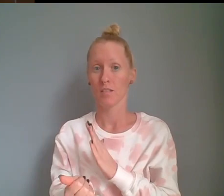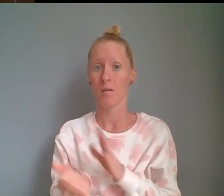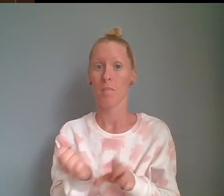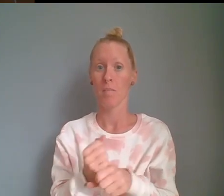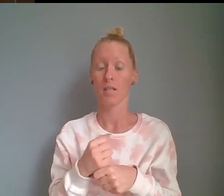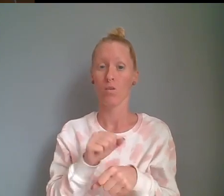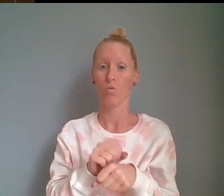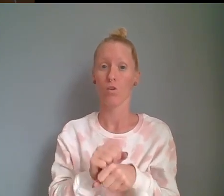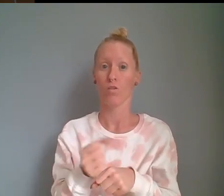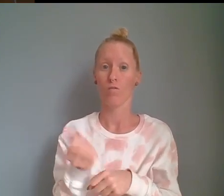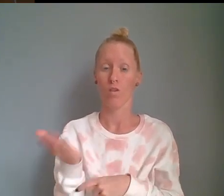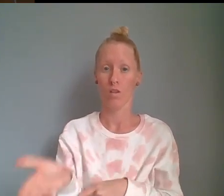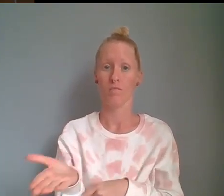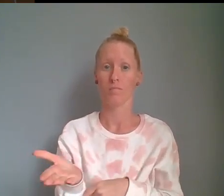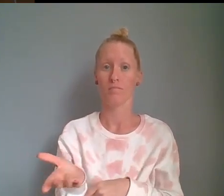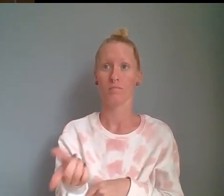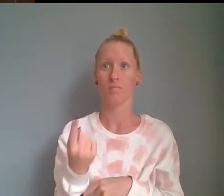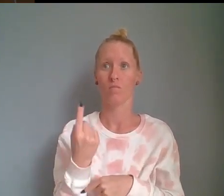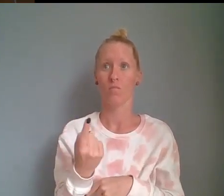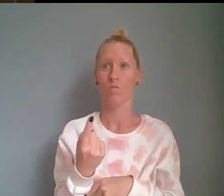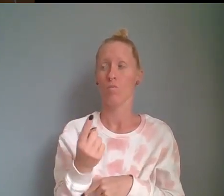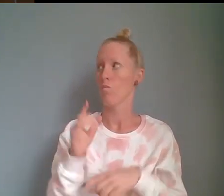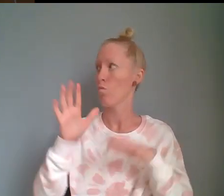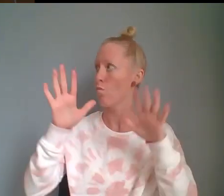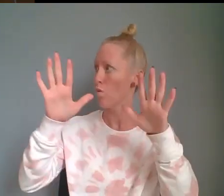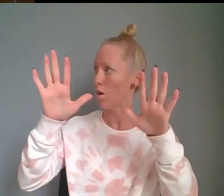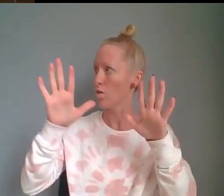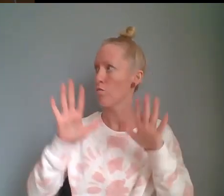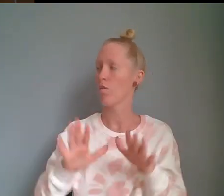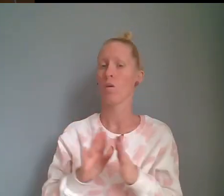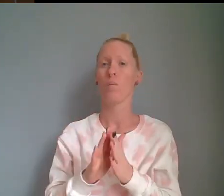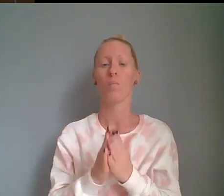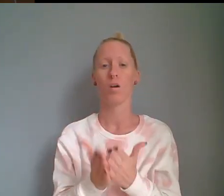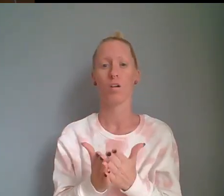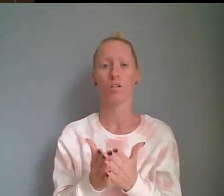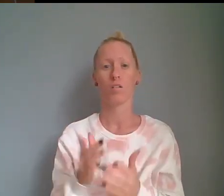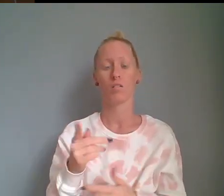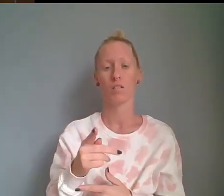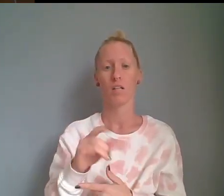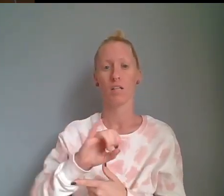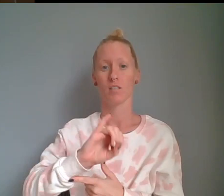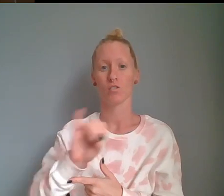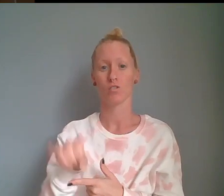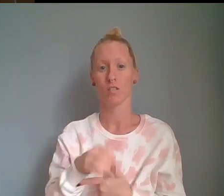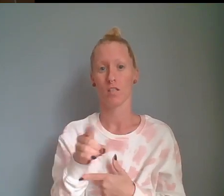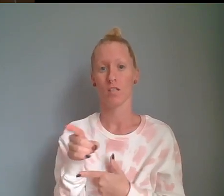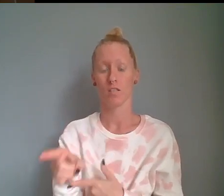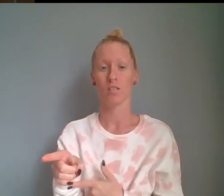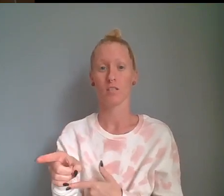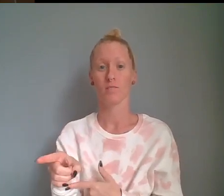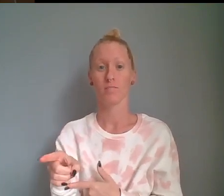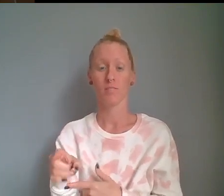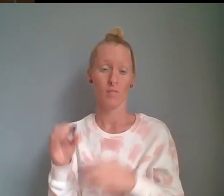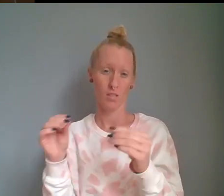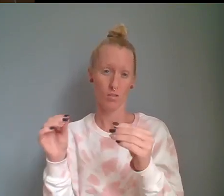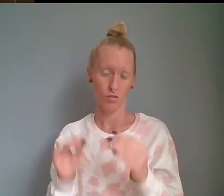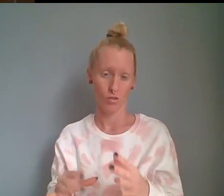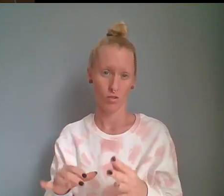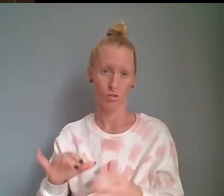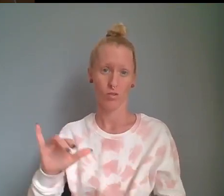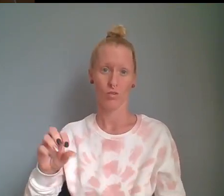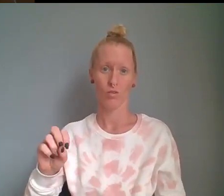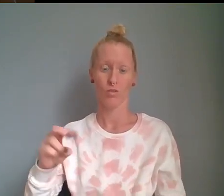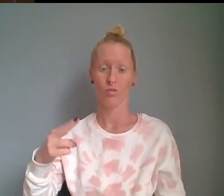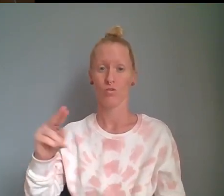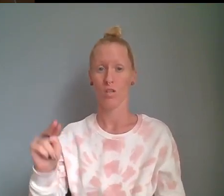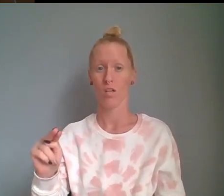them. And there is a wonderful book by Kay Jamison, who's a professor at Johns Hopkins, where